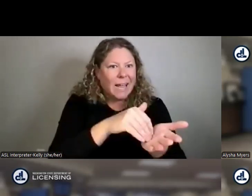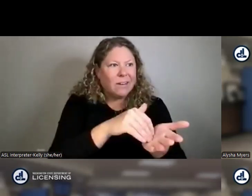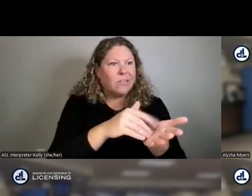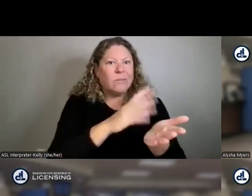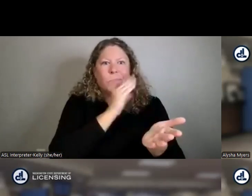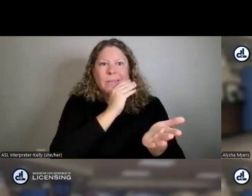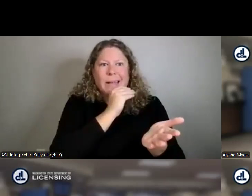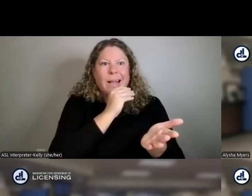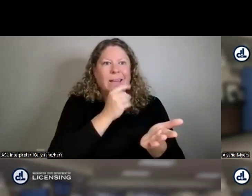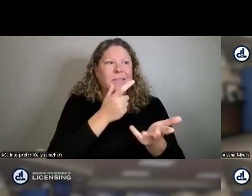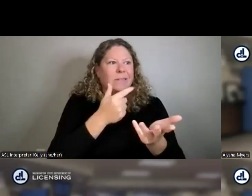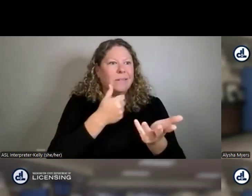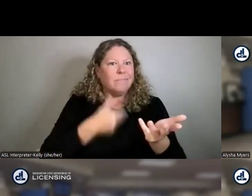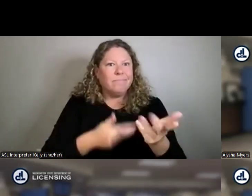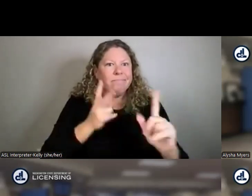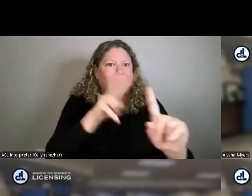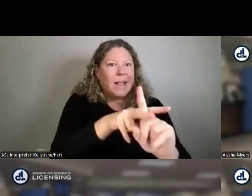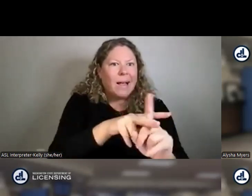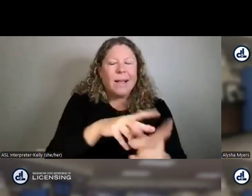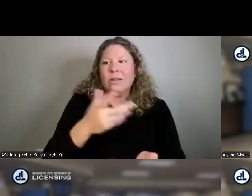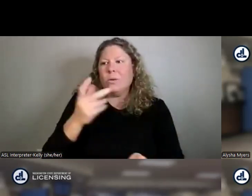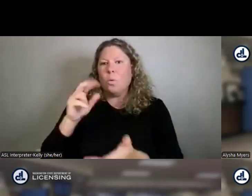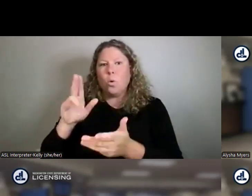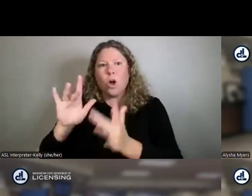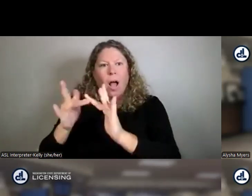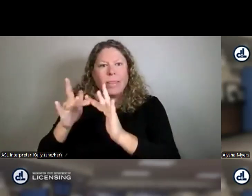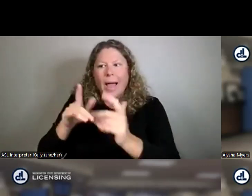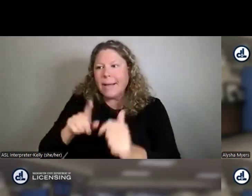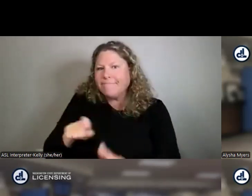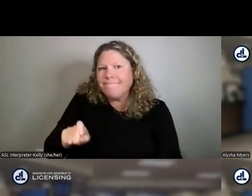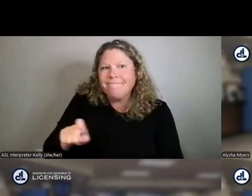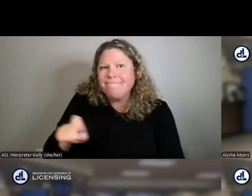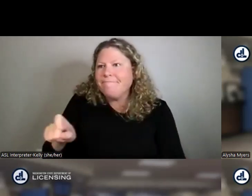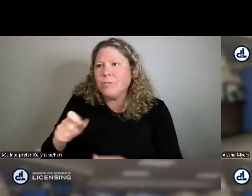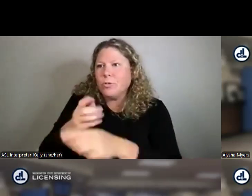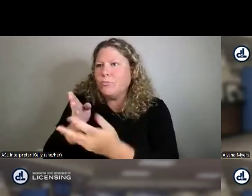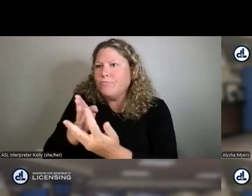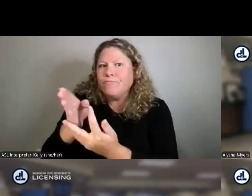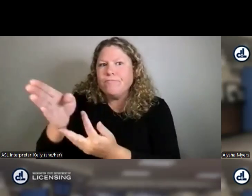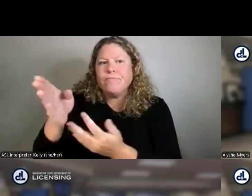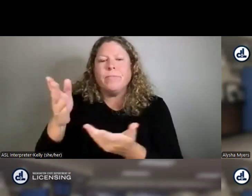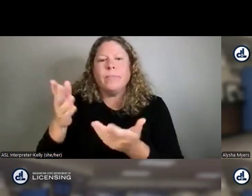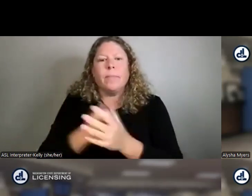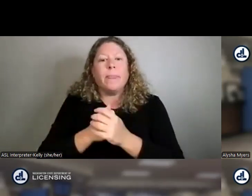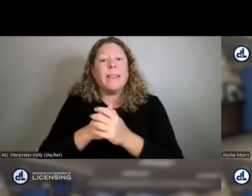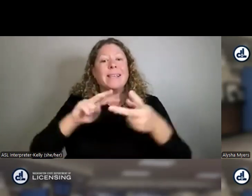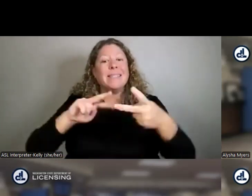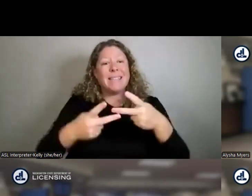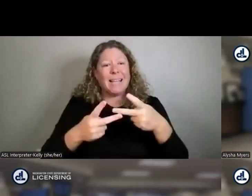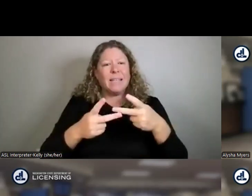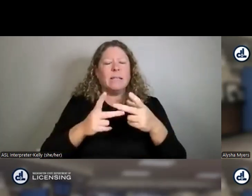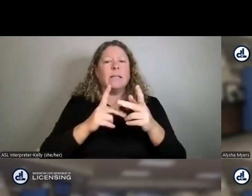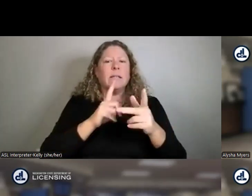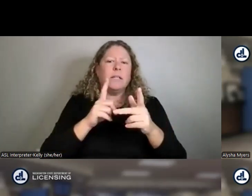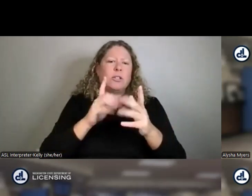mystery shop your services. So that's one thing you can do right away. And then the second thing is to go talk to the business teams who support